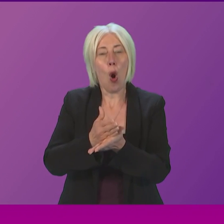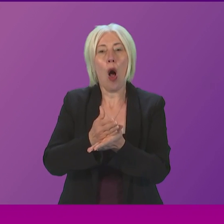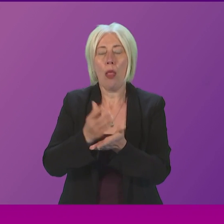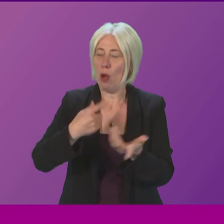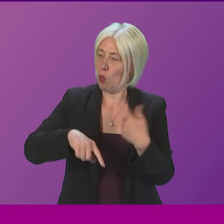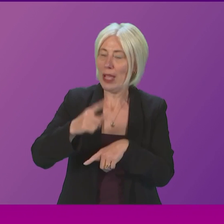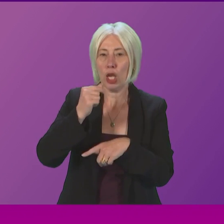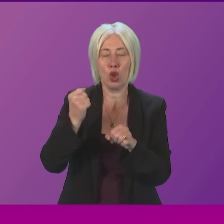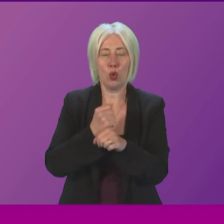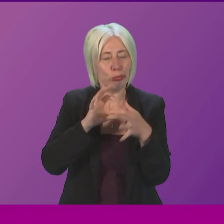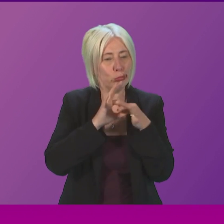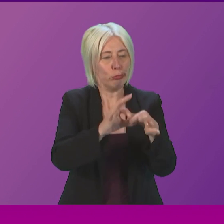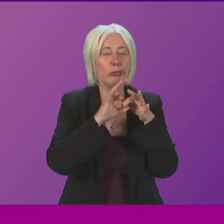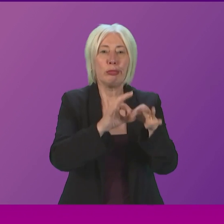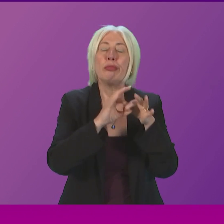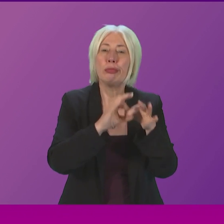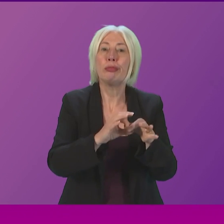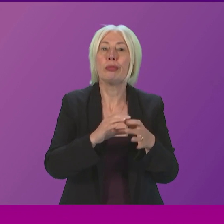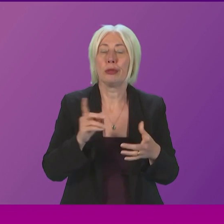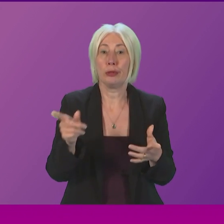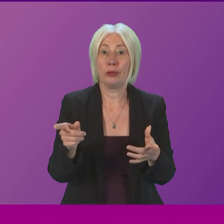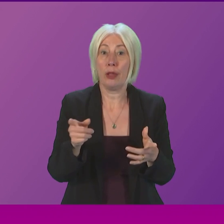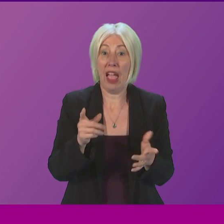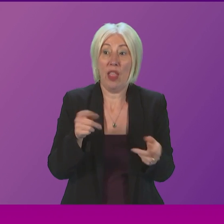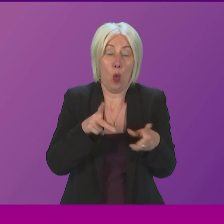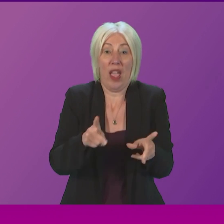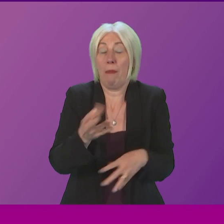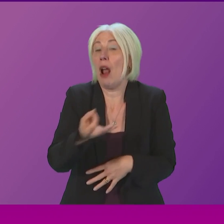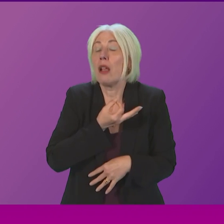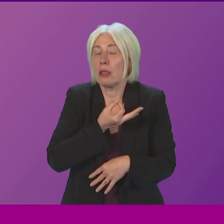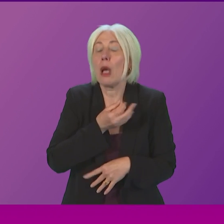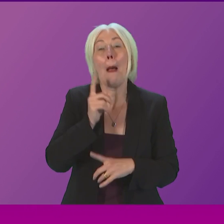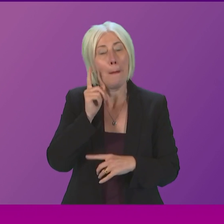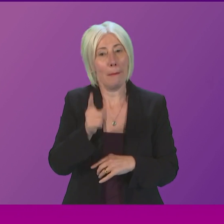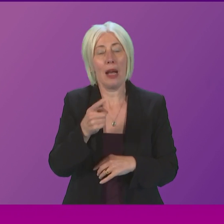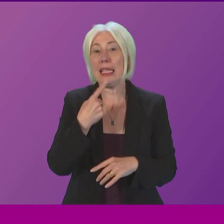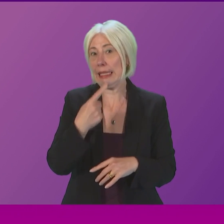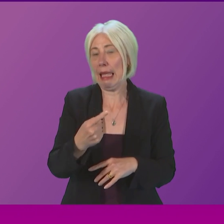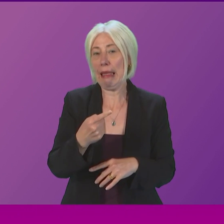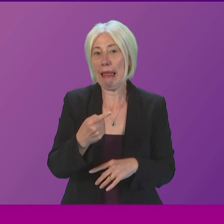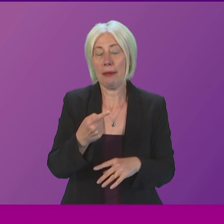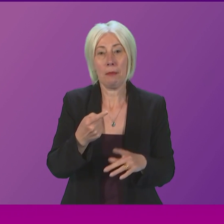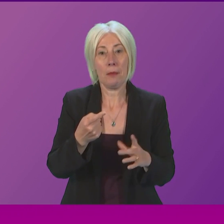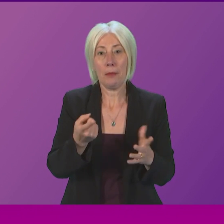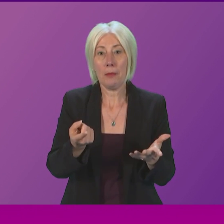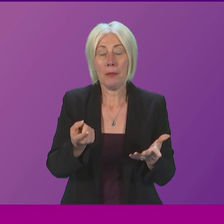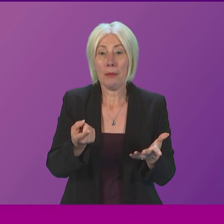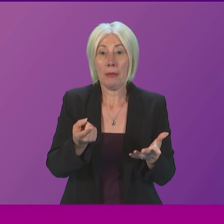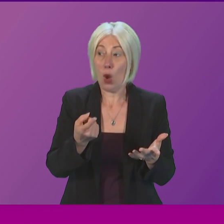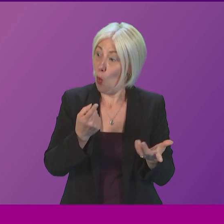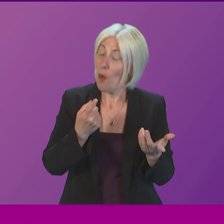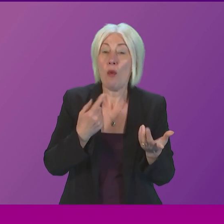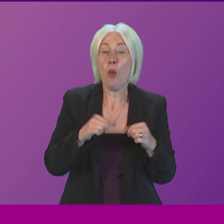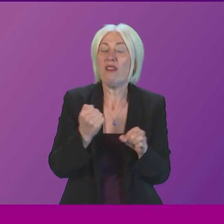do engage in the way that Claire Baker has asked. But what I would say to Claire Baker is there is much that we have